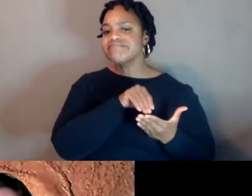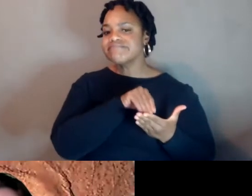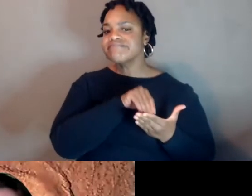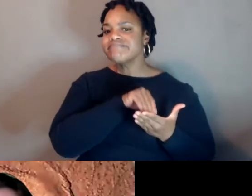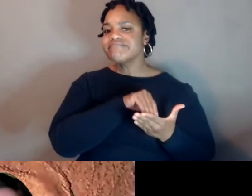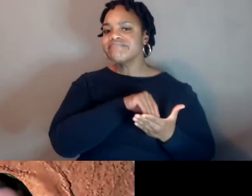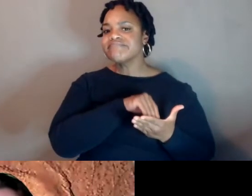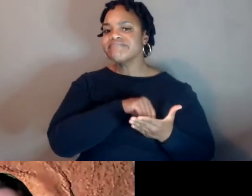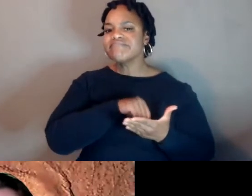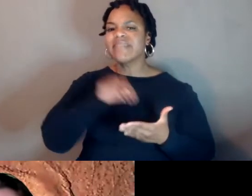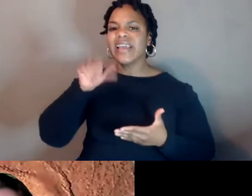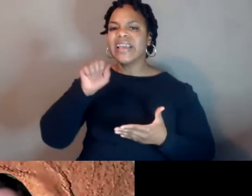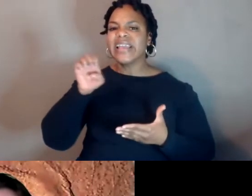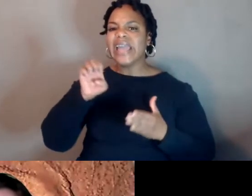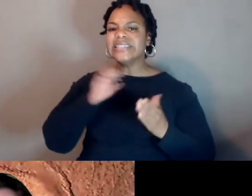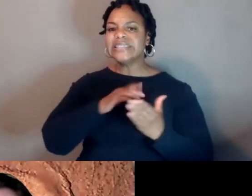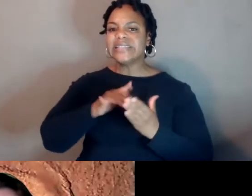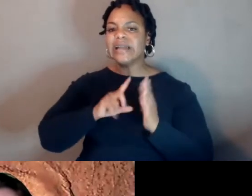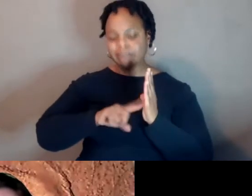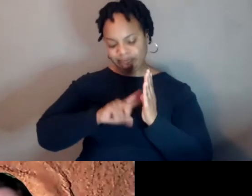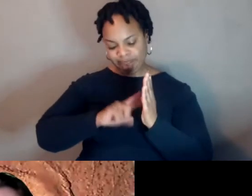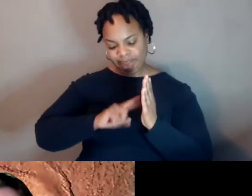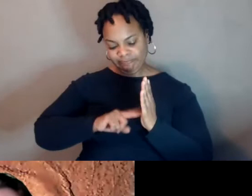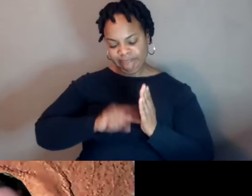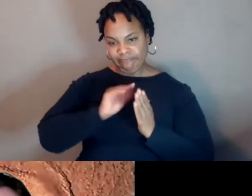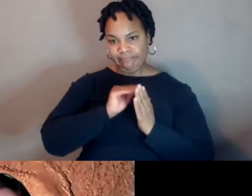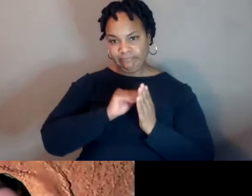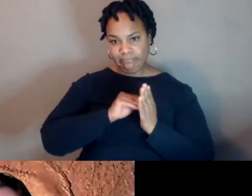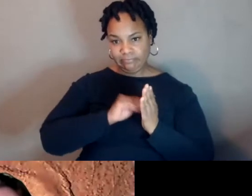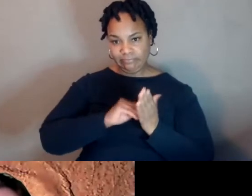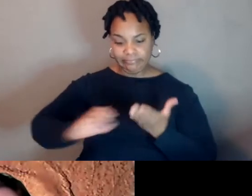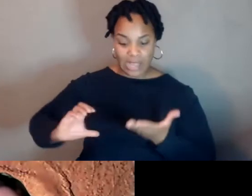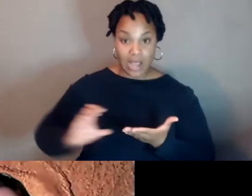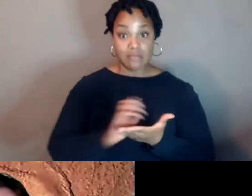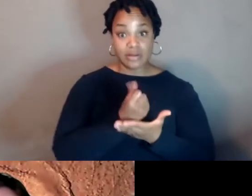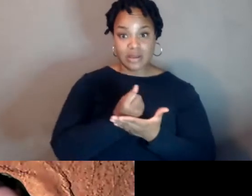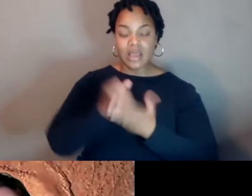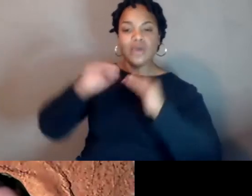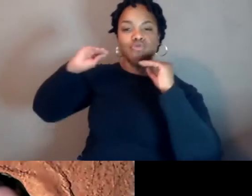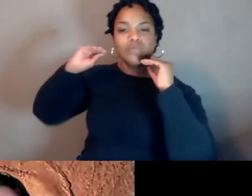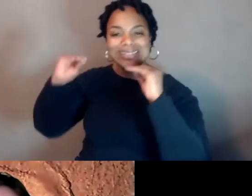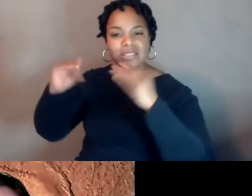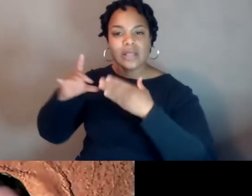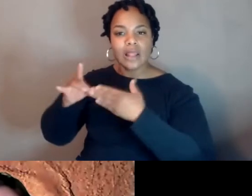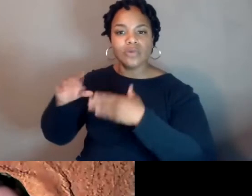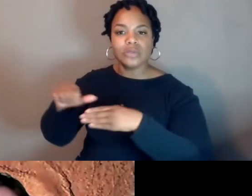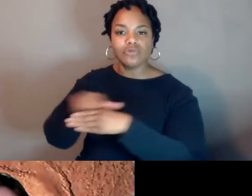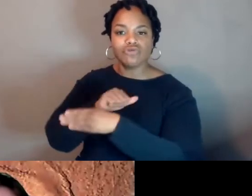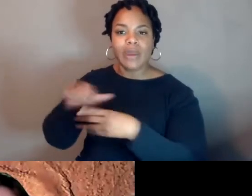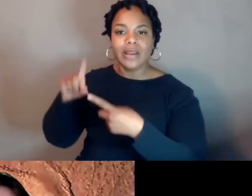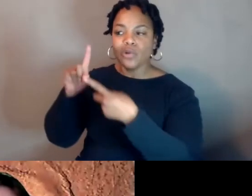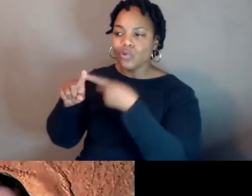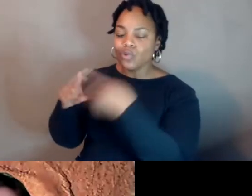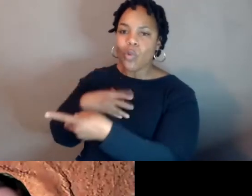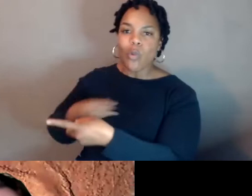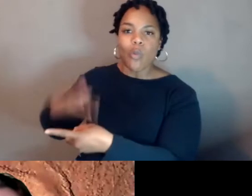teach leadership training to predominantly white women leaders. So